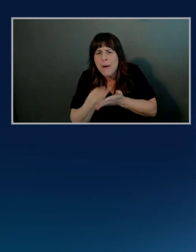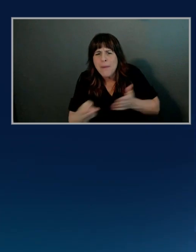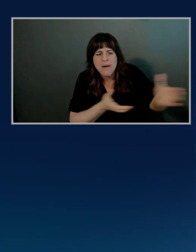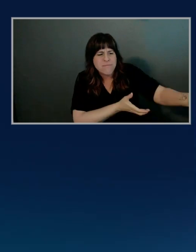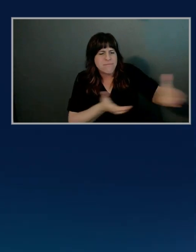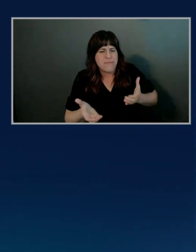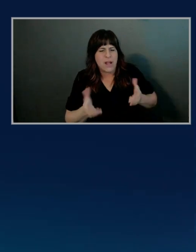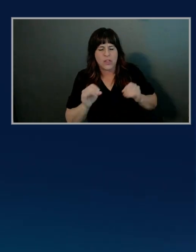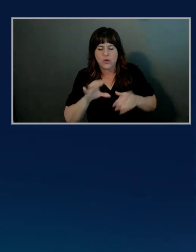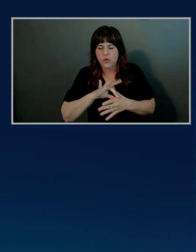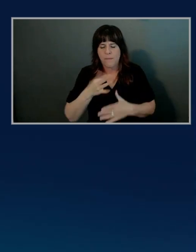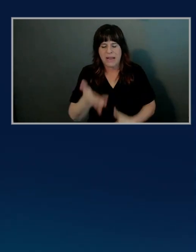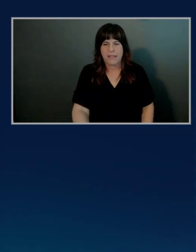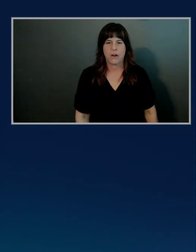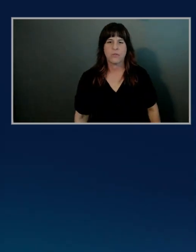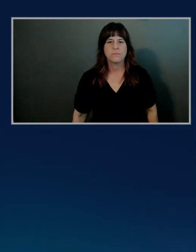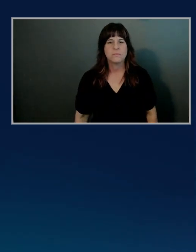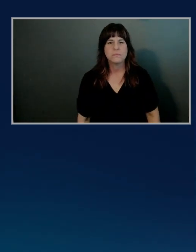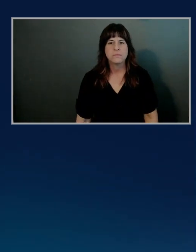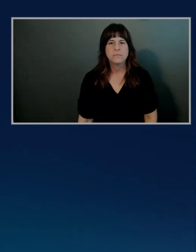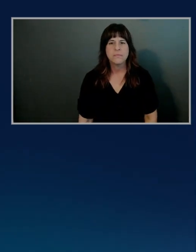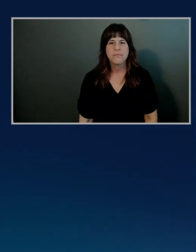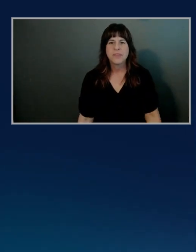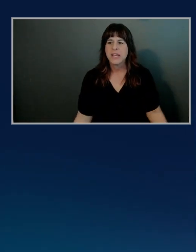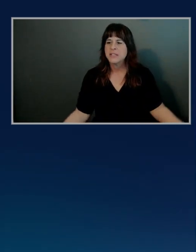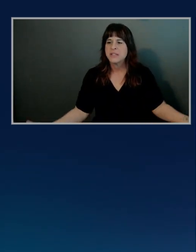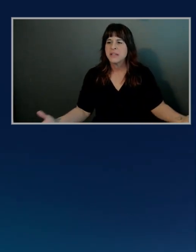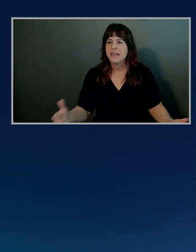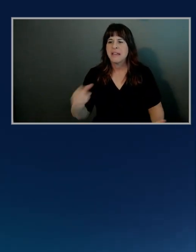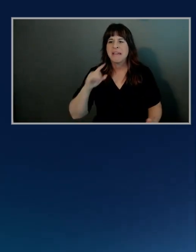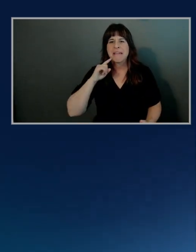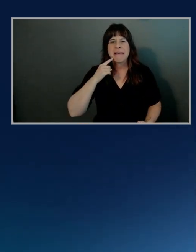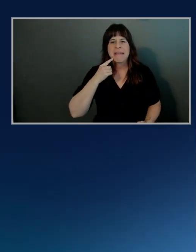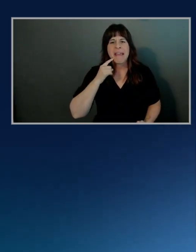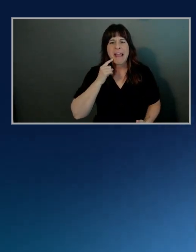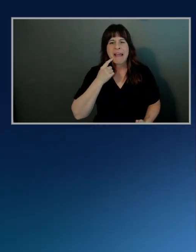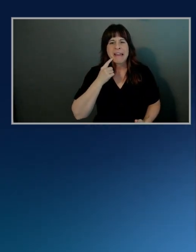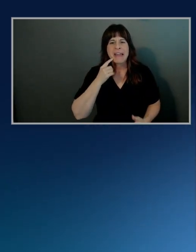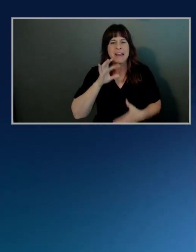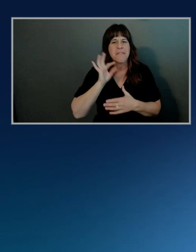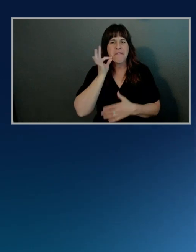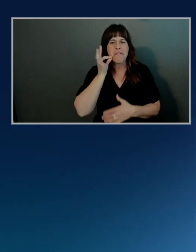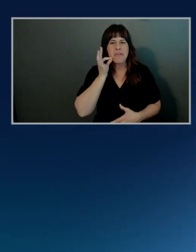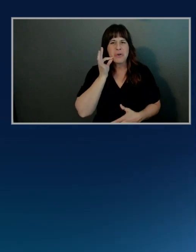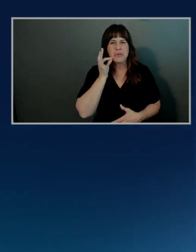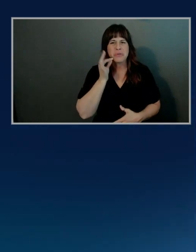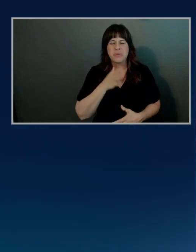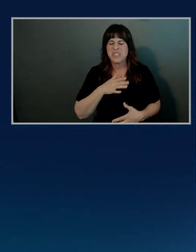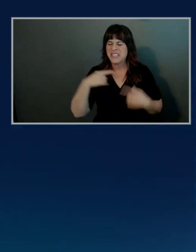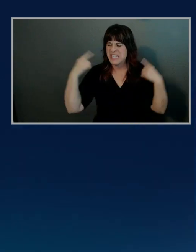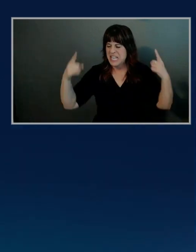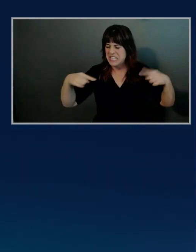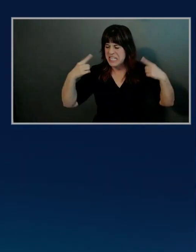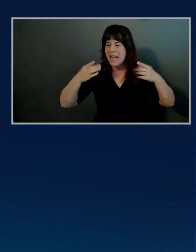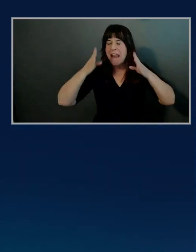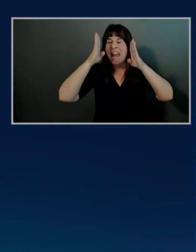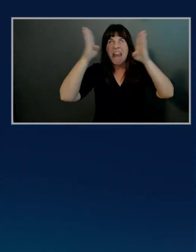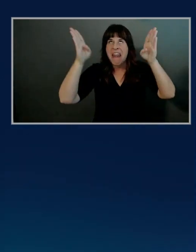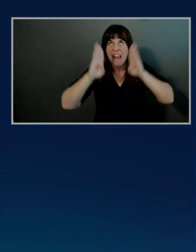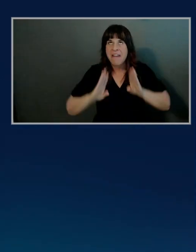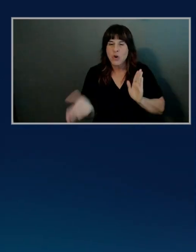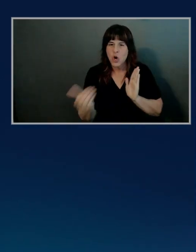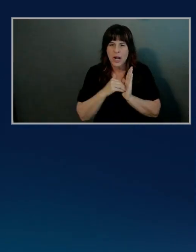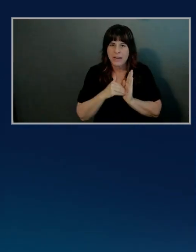there's no meat in them. It's just candied fruits, which is the sin. I never again. So